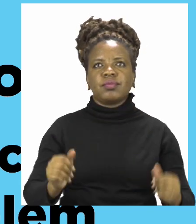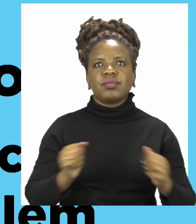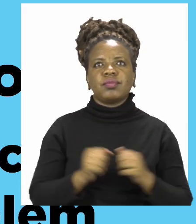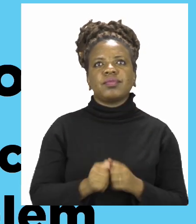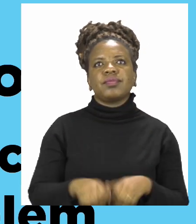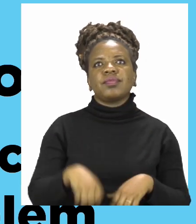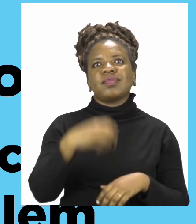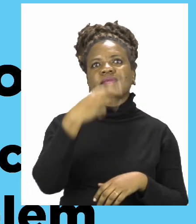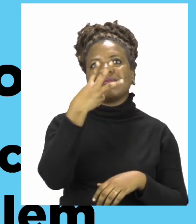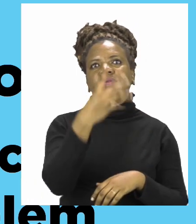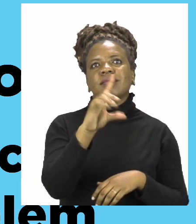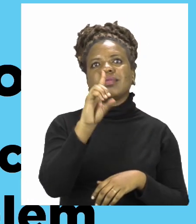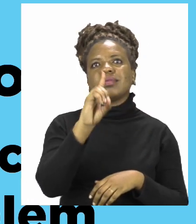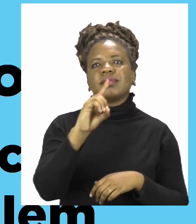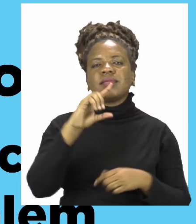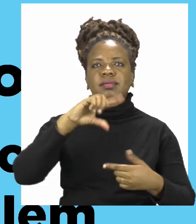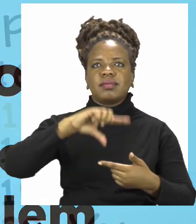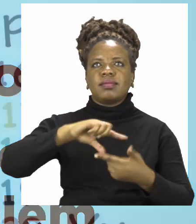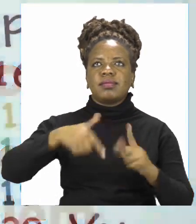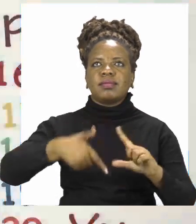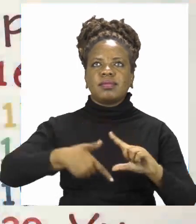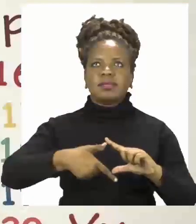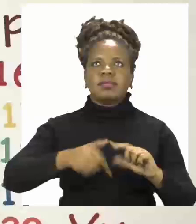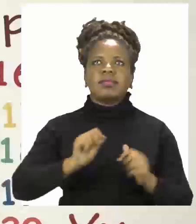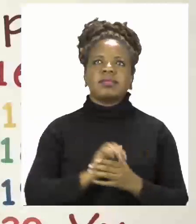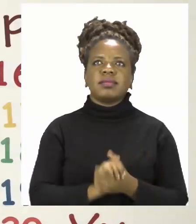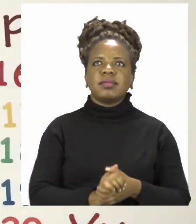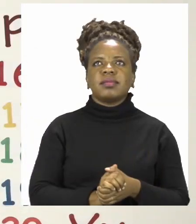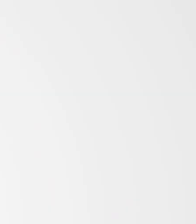and 3D shapes.